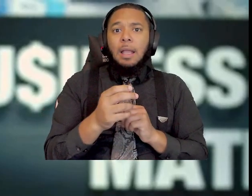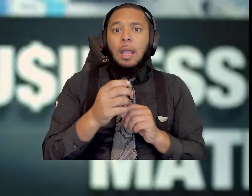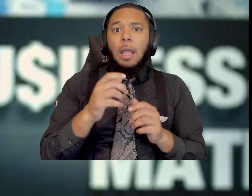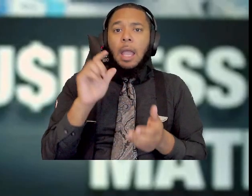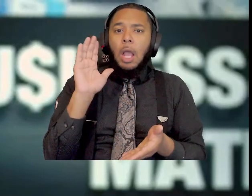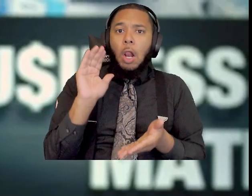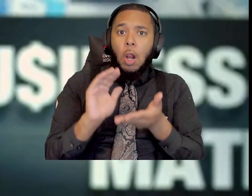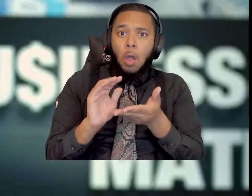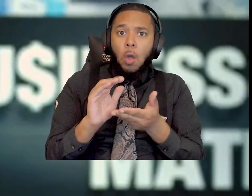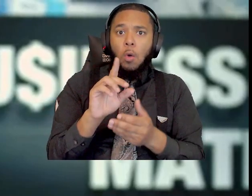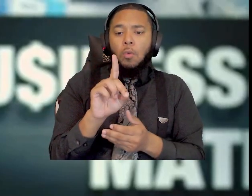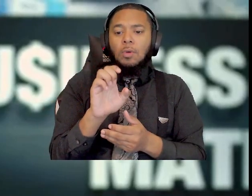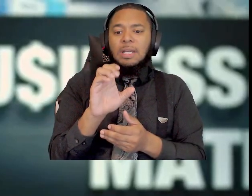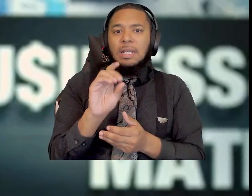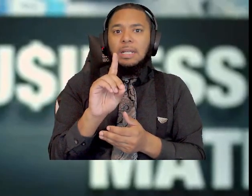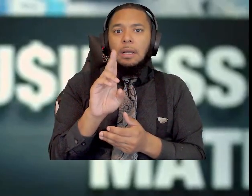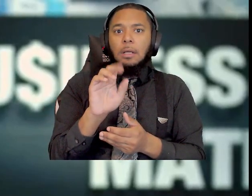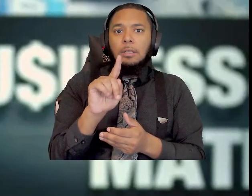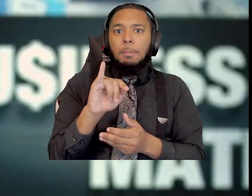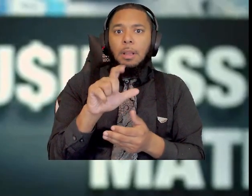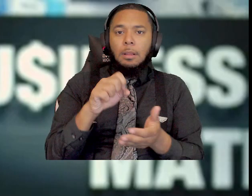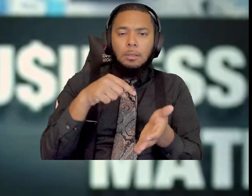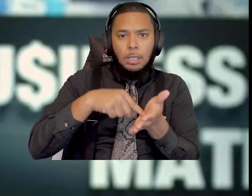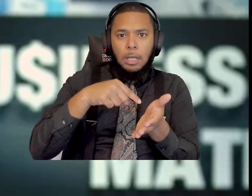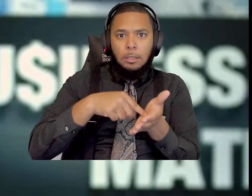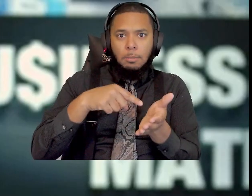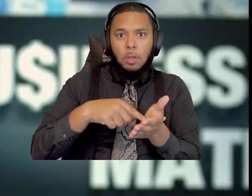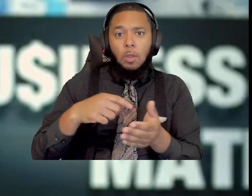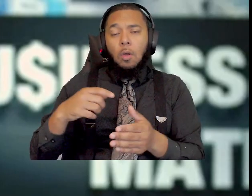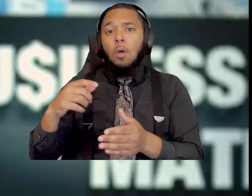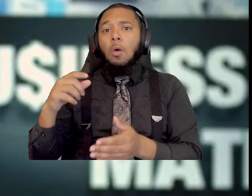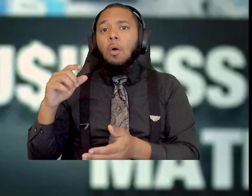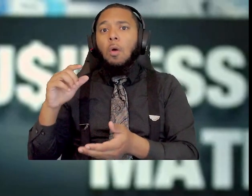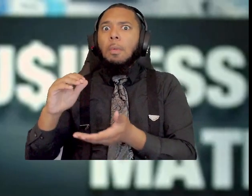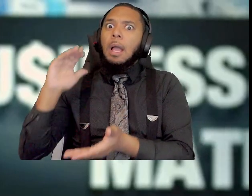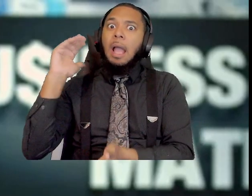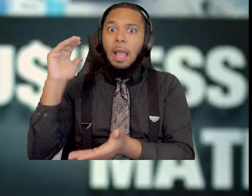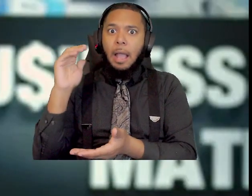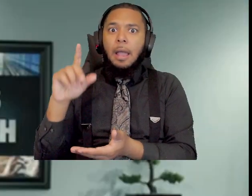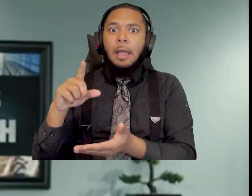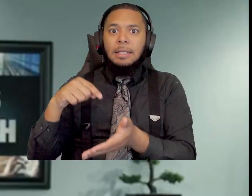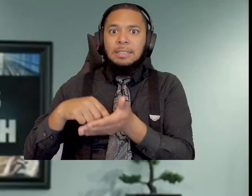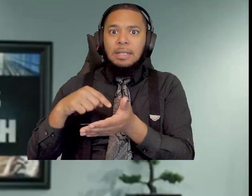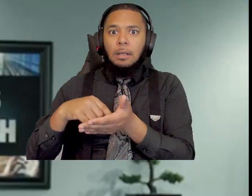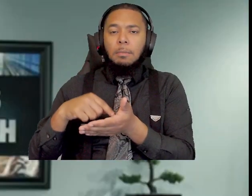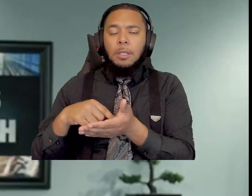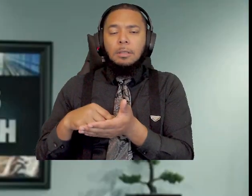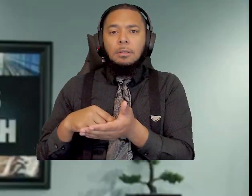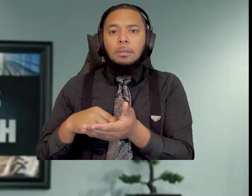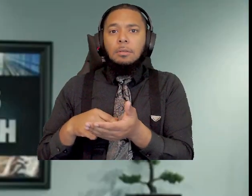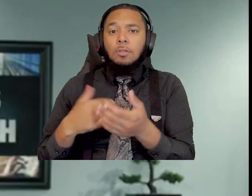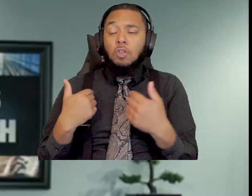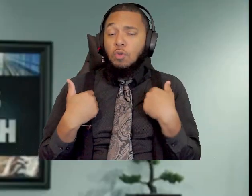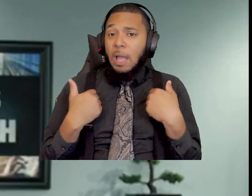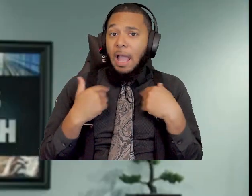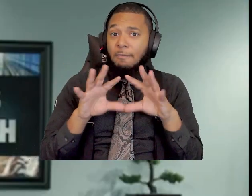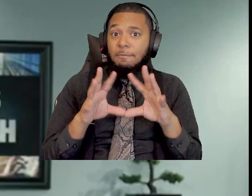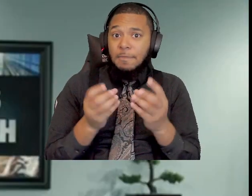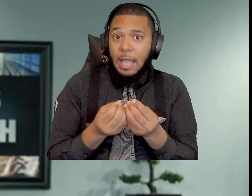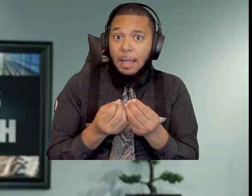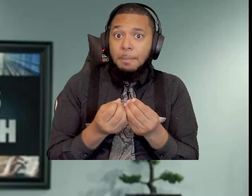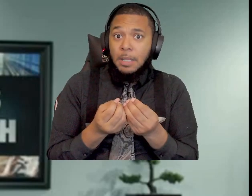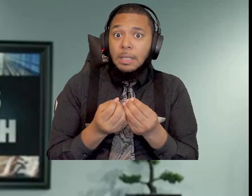and also how many people are riding on your health insurance with you do you have a spouse who needs to